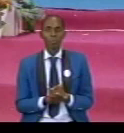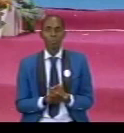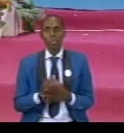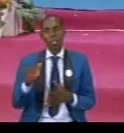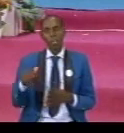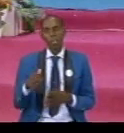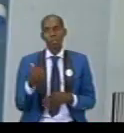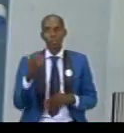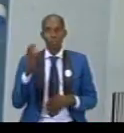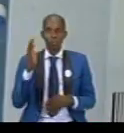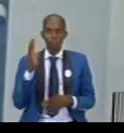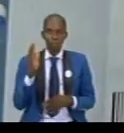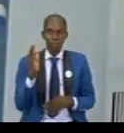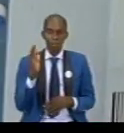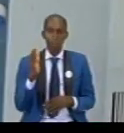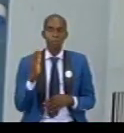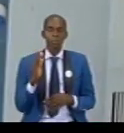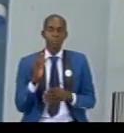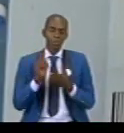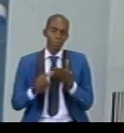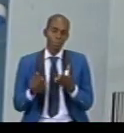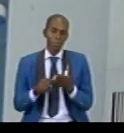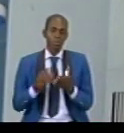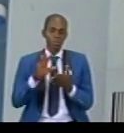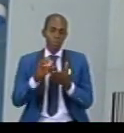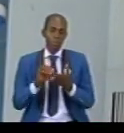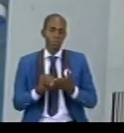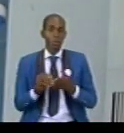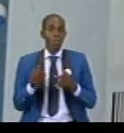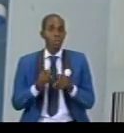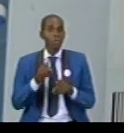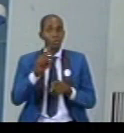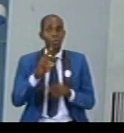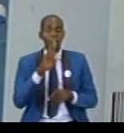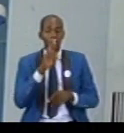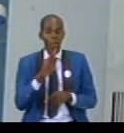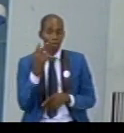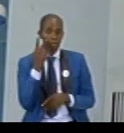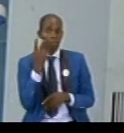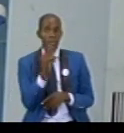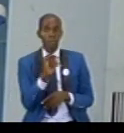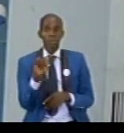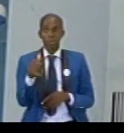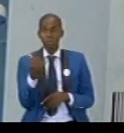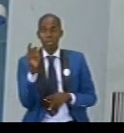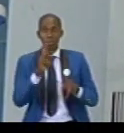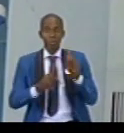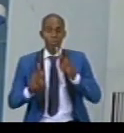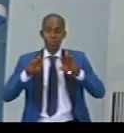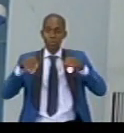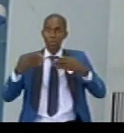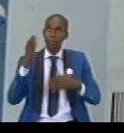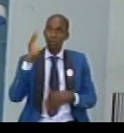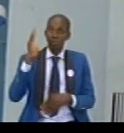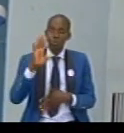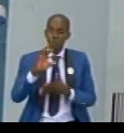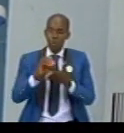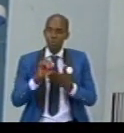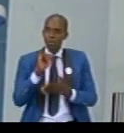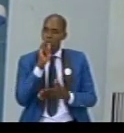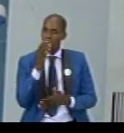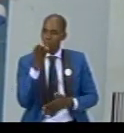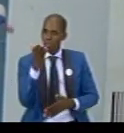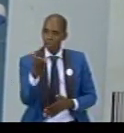testimony. Check up your own. As you are hearing what God has done for others, your own is already there. Check it